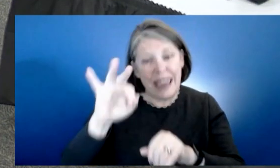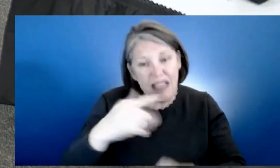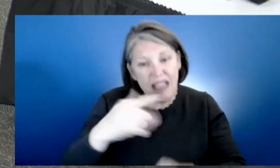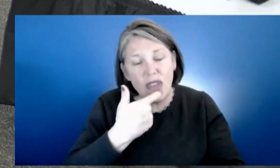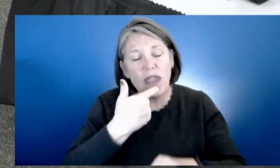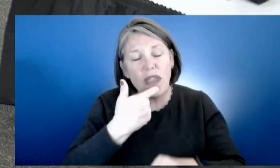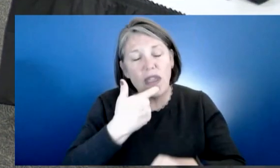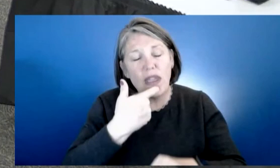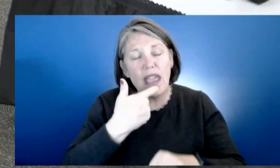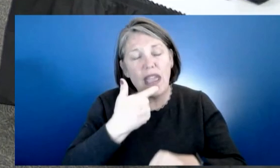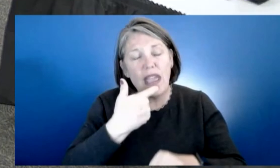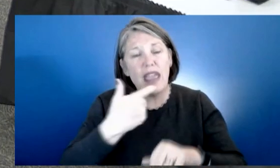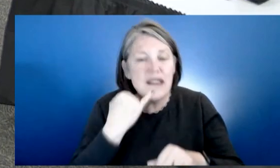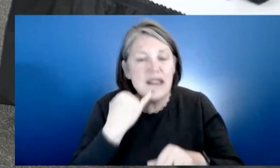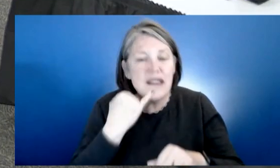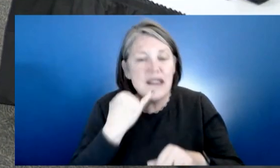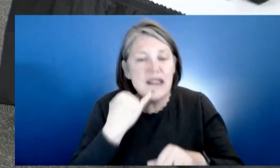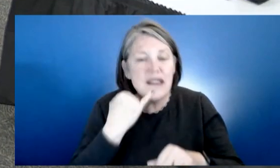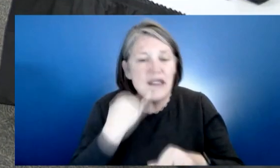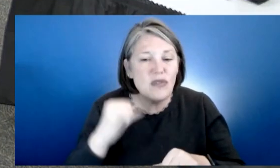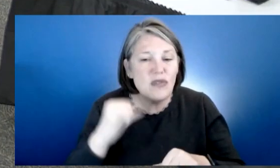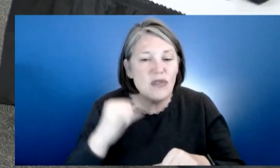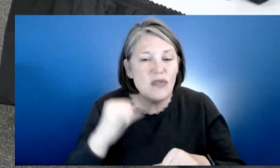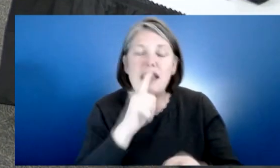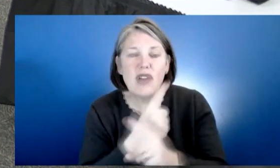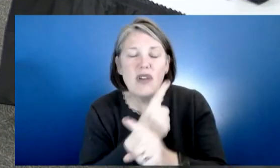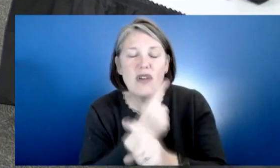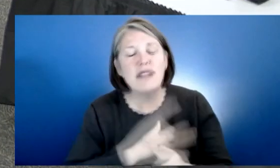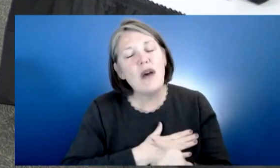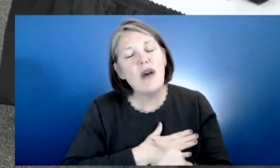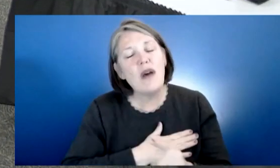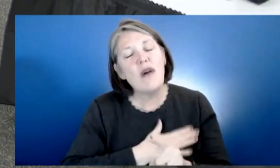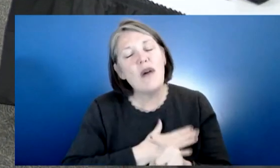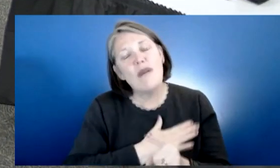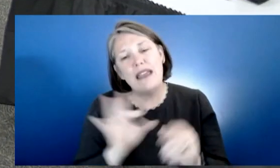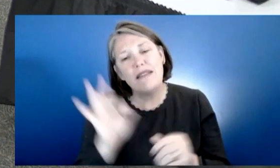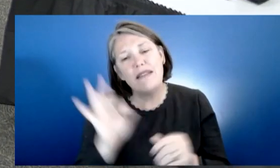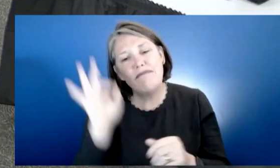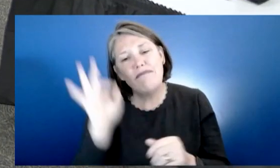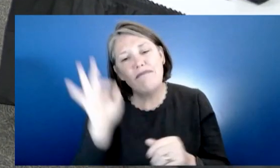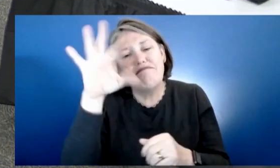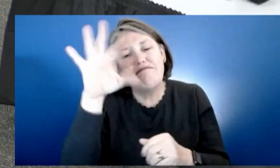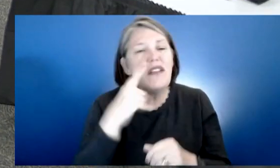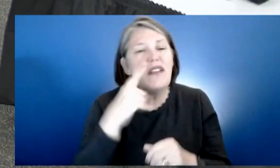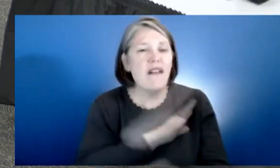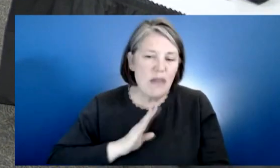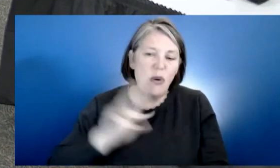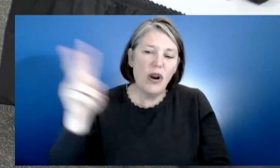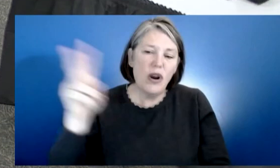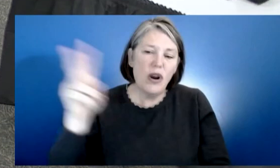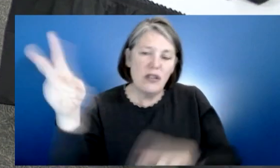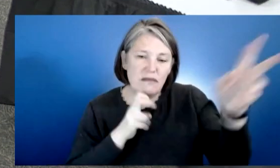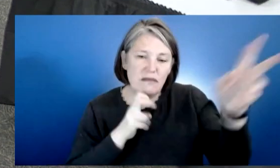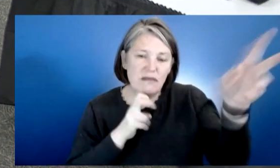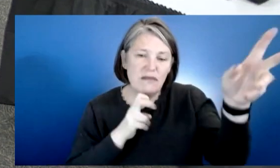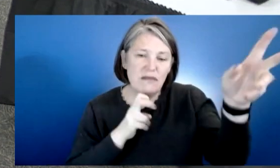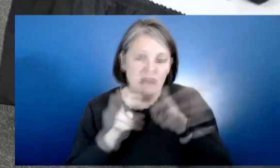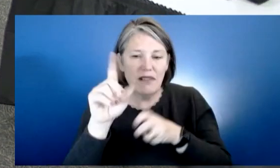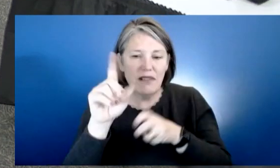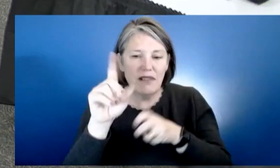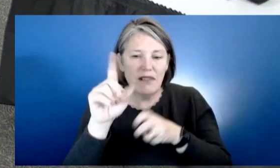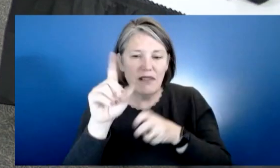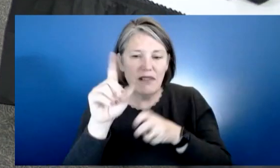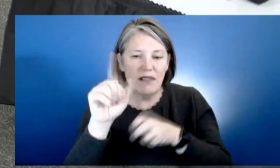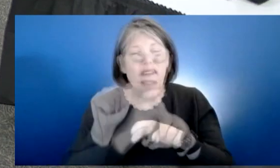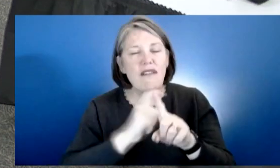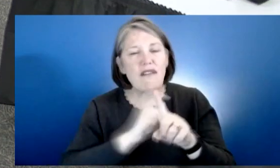accurate. So my encouragement is for the board and get data from Department of Health staff members as